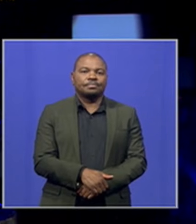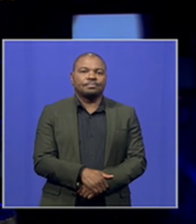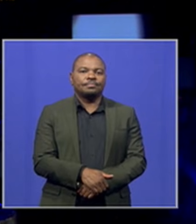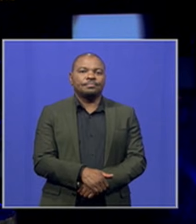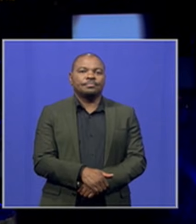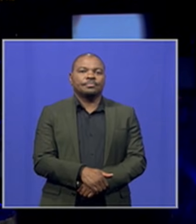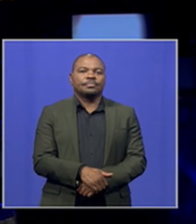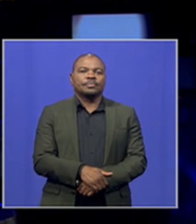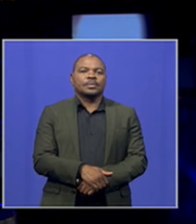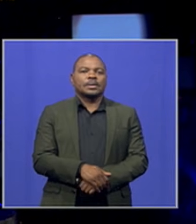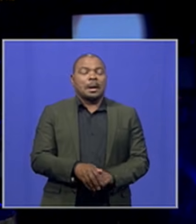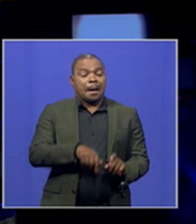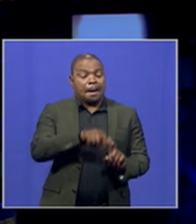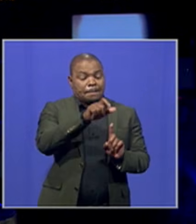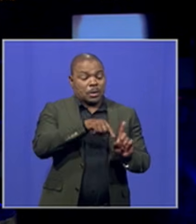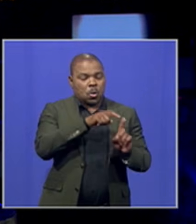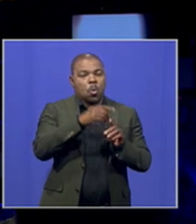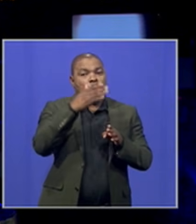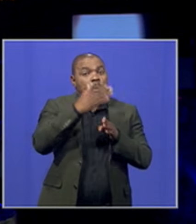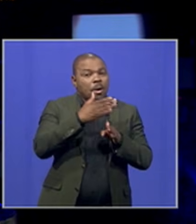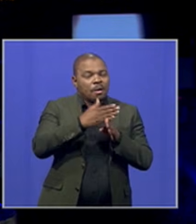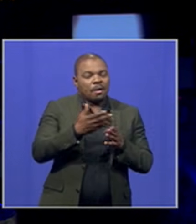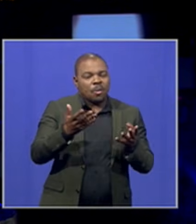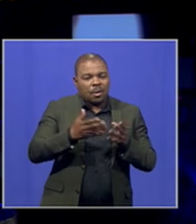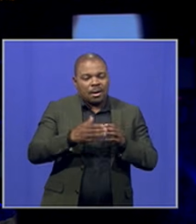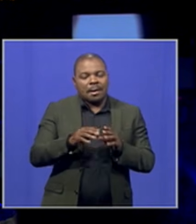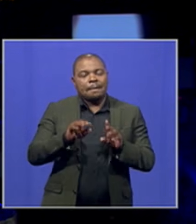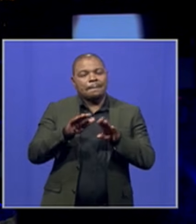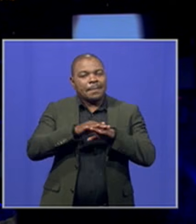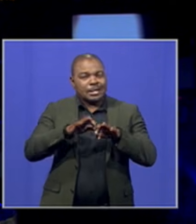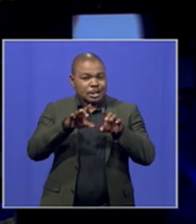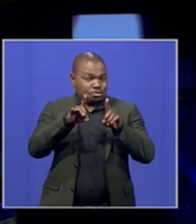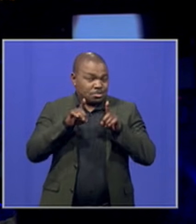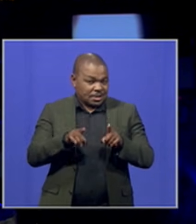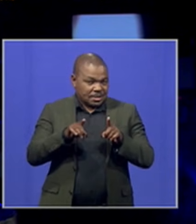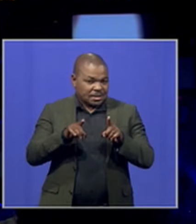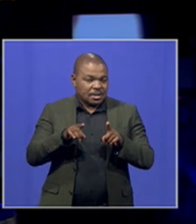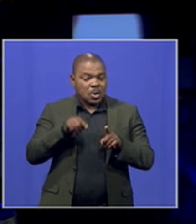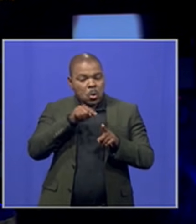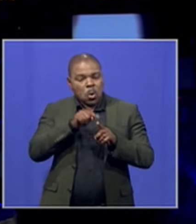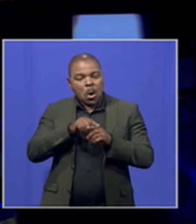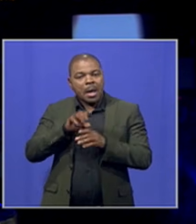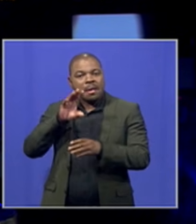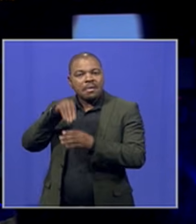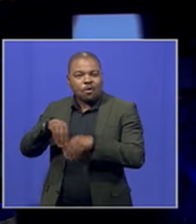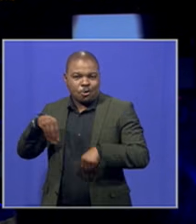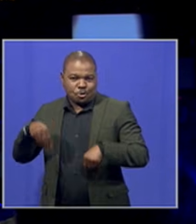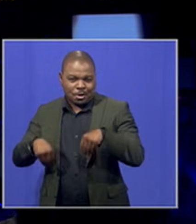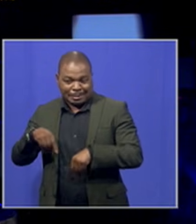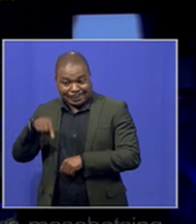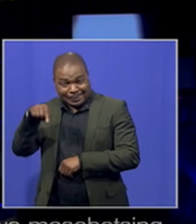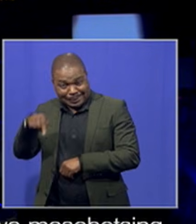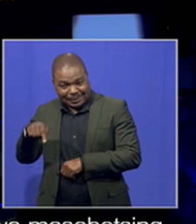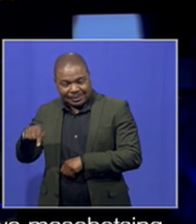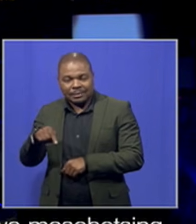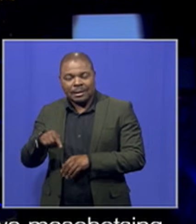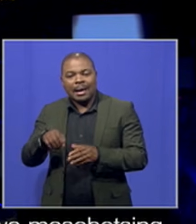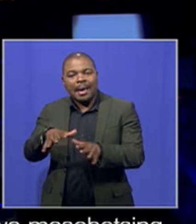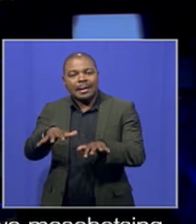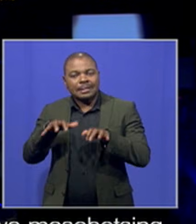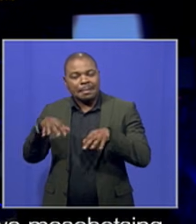E mongwe bahlanka ba lefapha la thuto ya motheo ya amehang tlolong ya molao ditlhatlhobong tsa matriki tsa monongwaha ke motswadi wa e mong wa barutwana